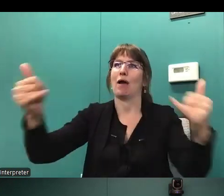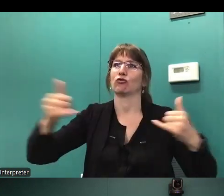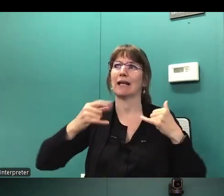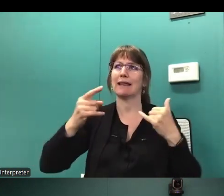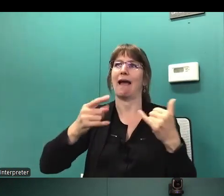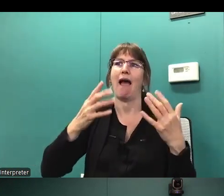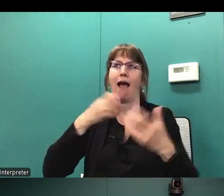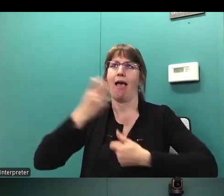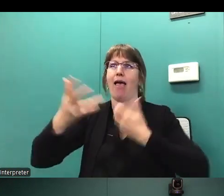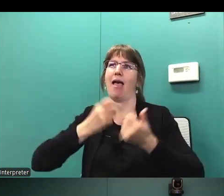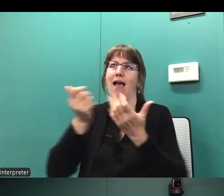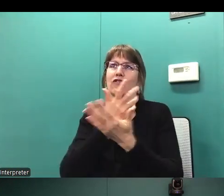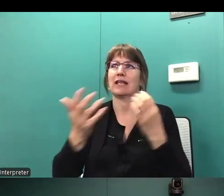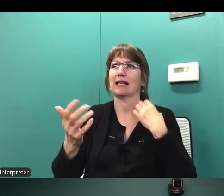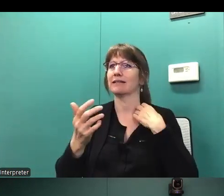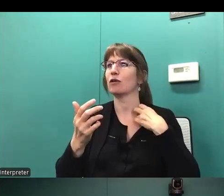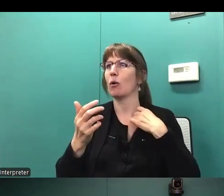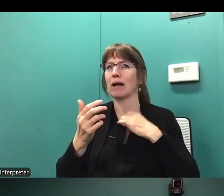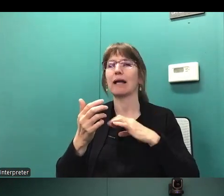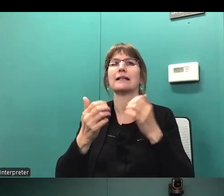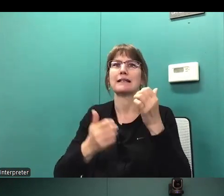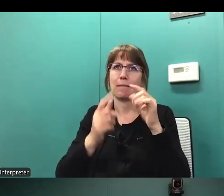So once again, it just depends on the child.